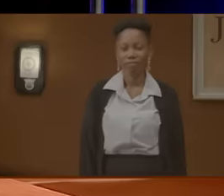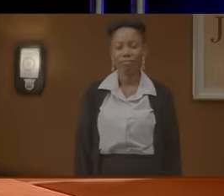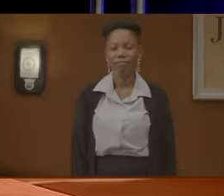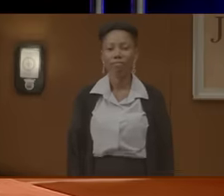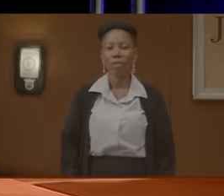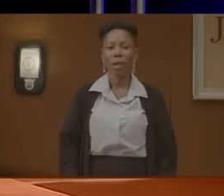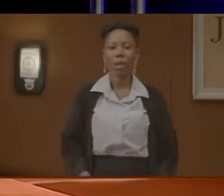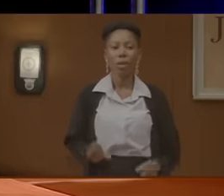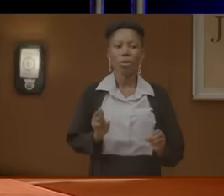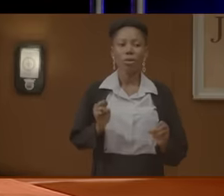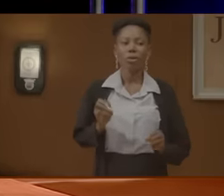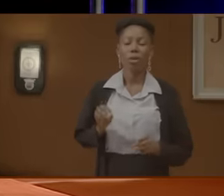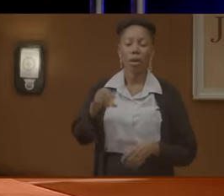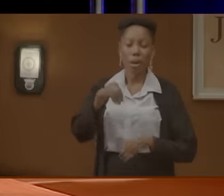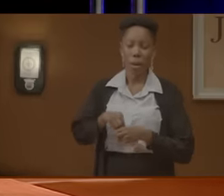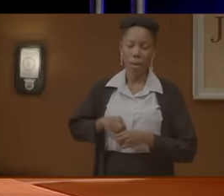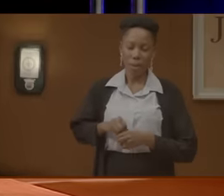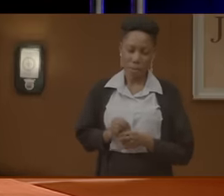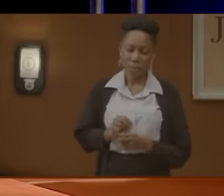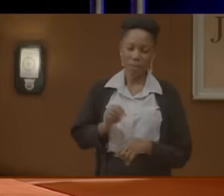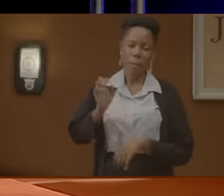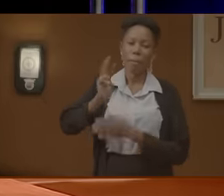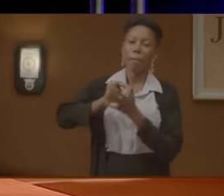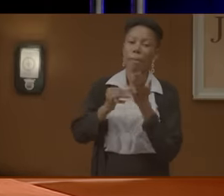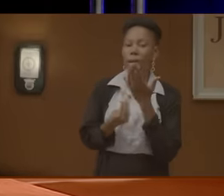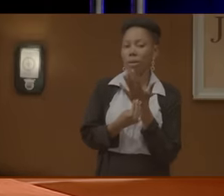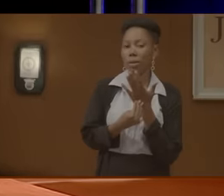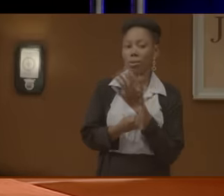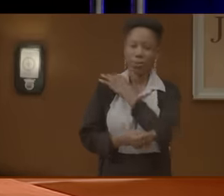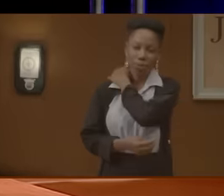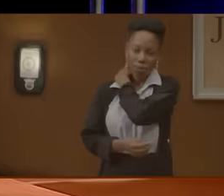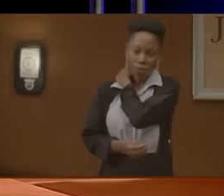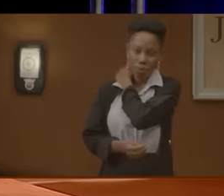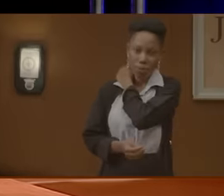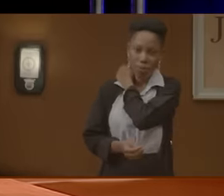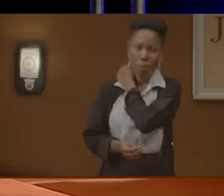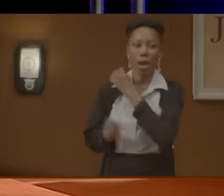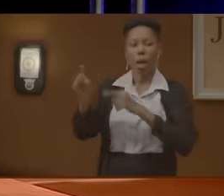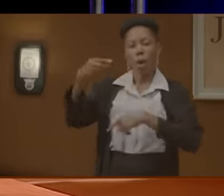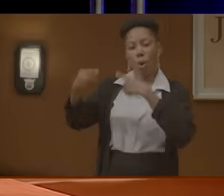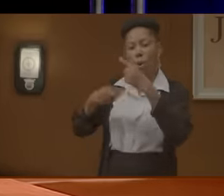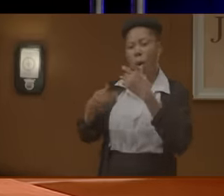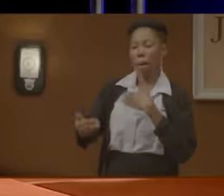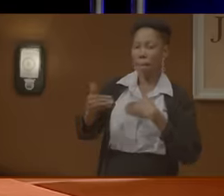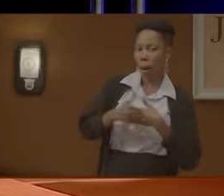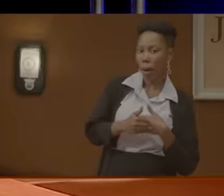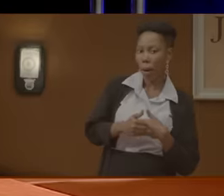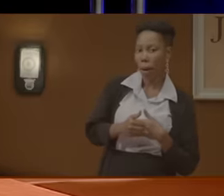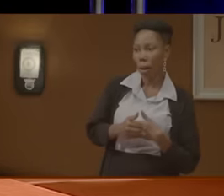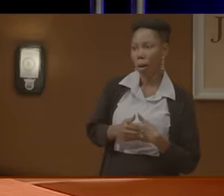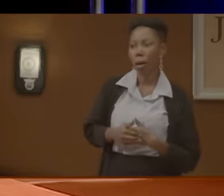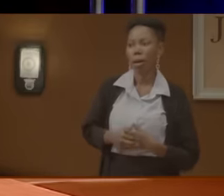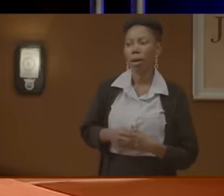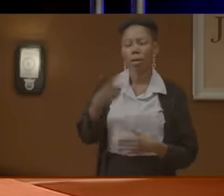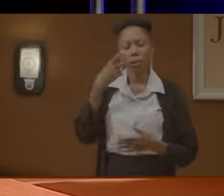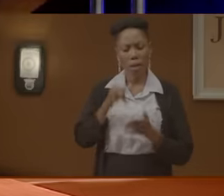March, either first, I be first or second of March. I go walk, I come back. As you say, the house,